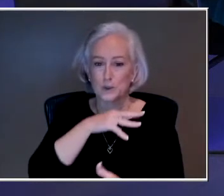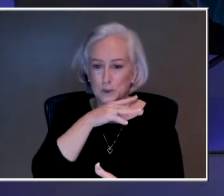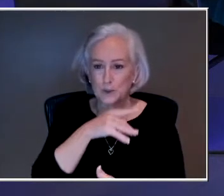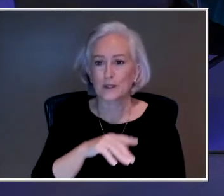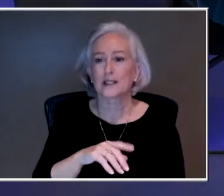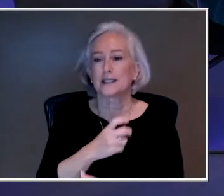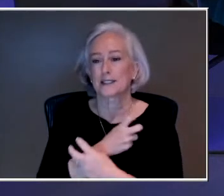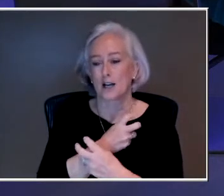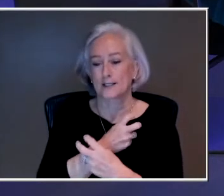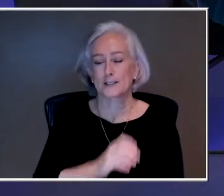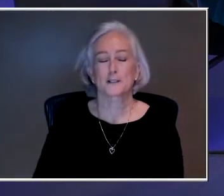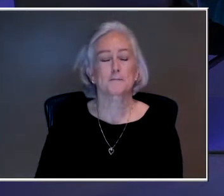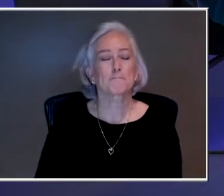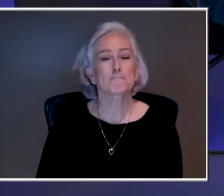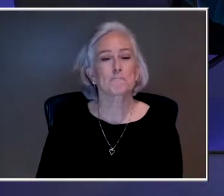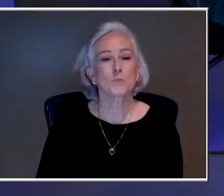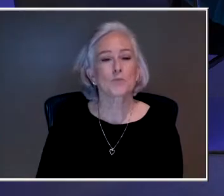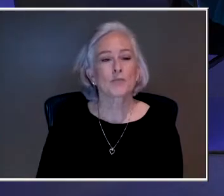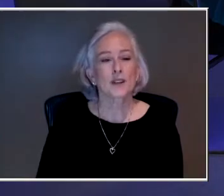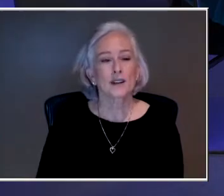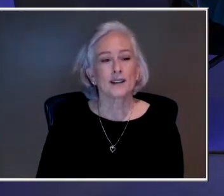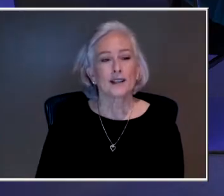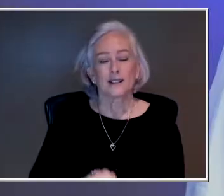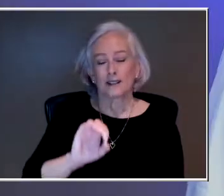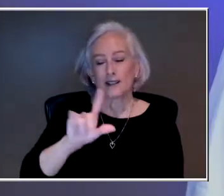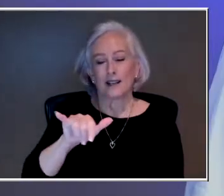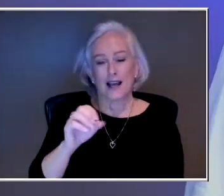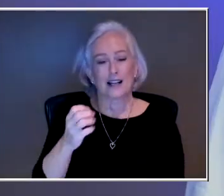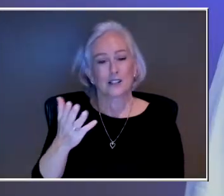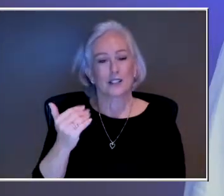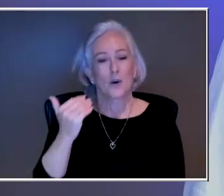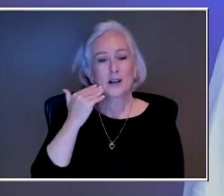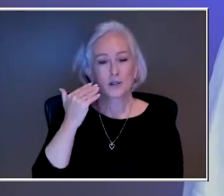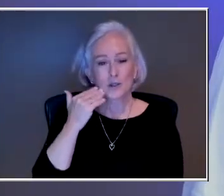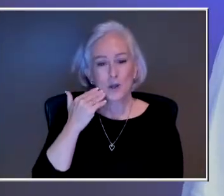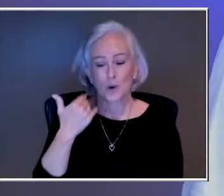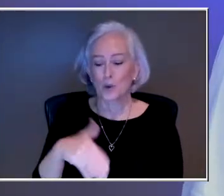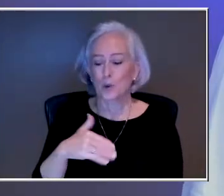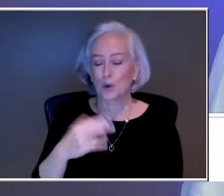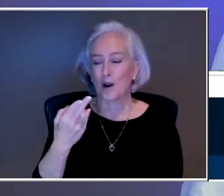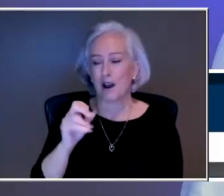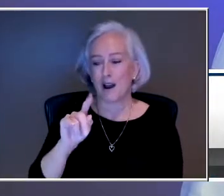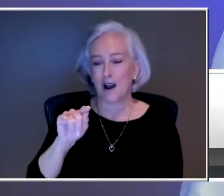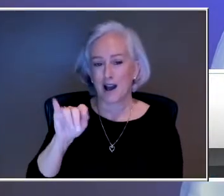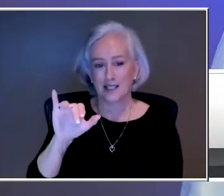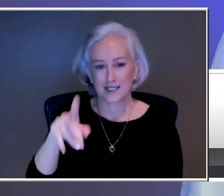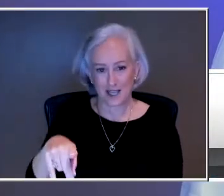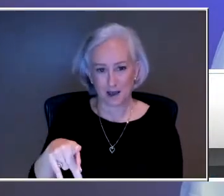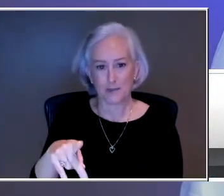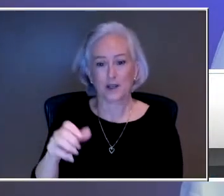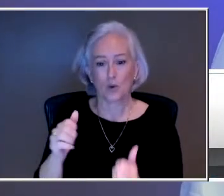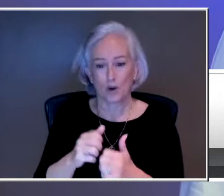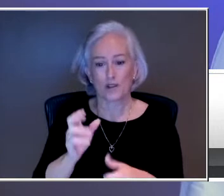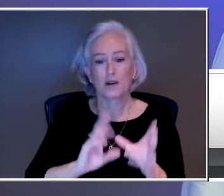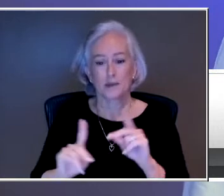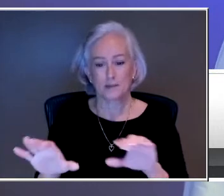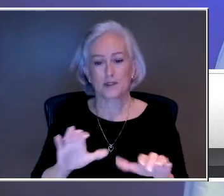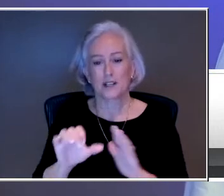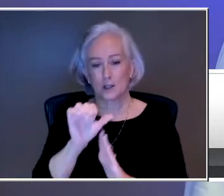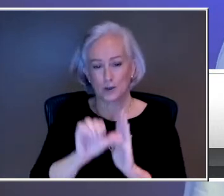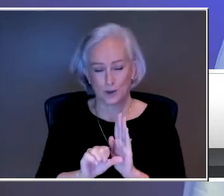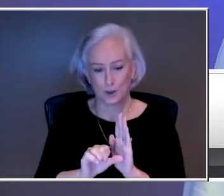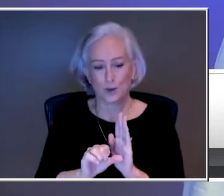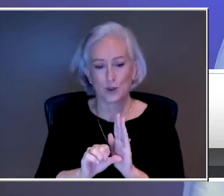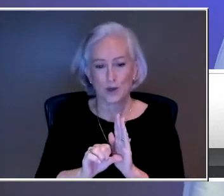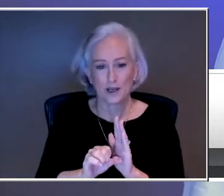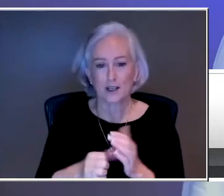reconstruction? Elsie wants to know. Yeah, that's a bit of a hot topic, especially amongst those of us that do lymphedema surgery, and trying to